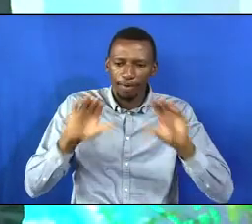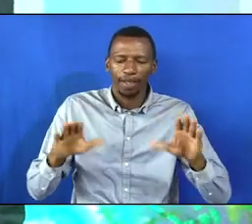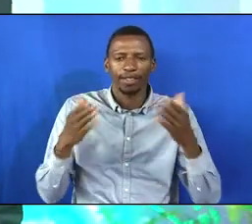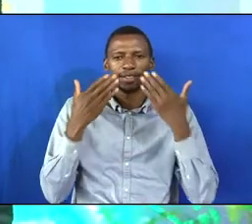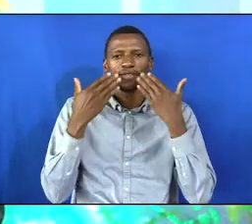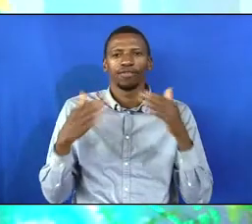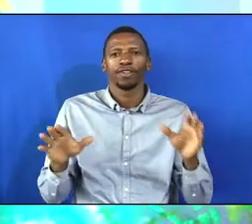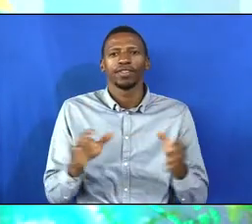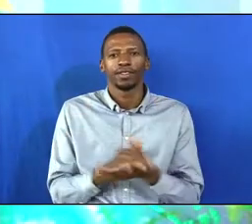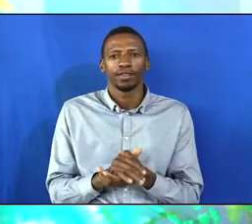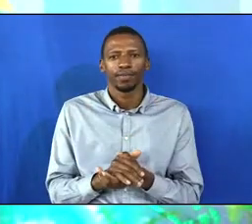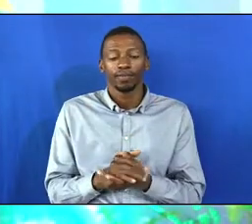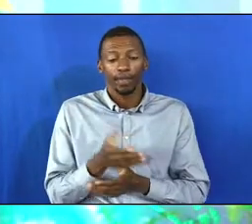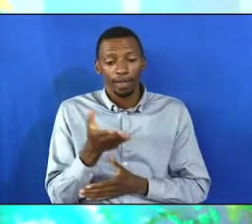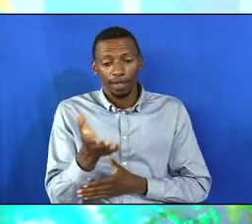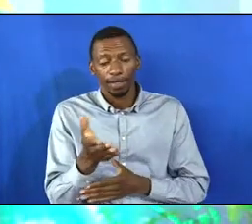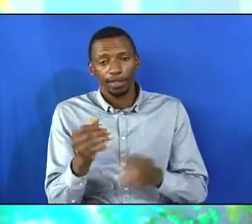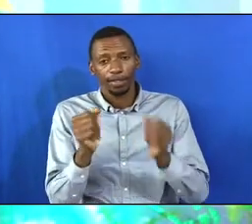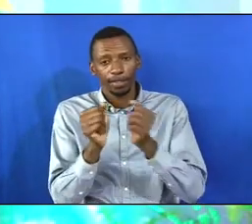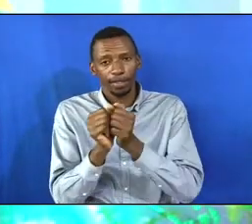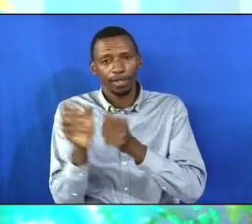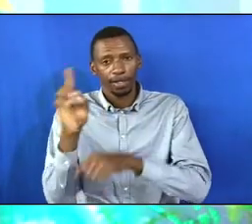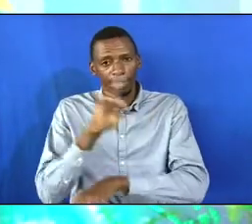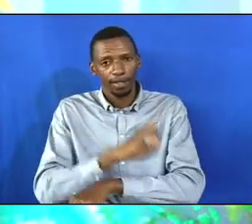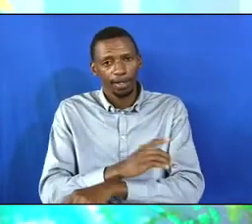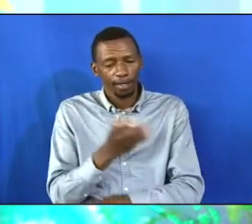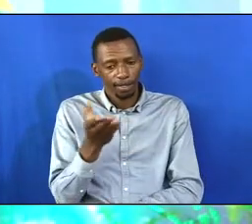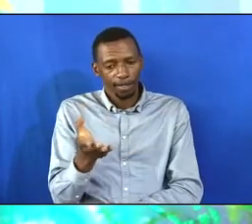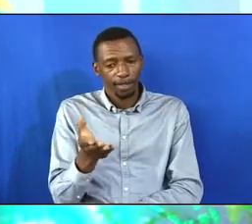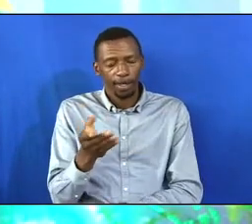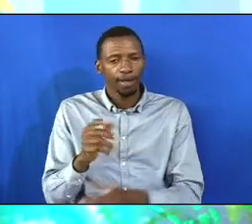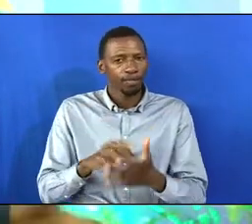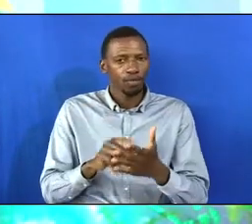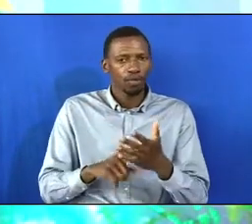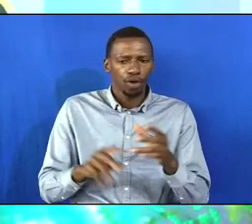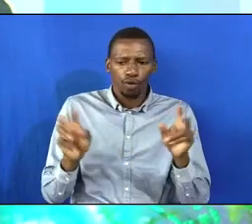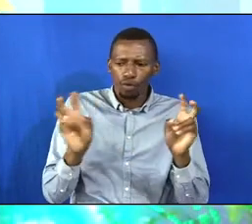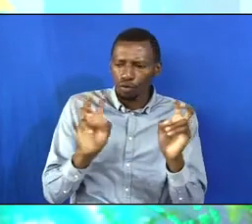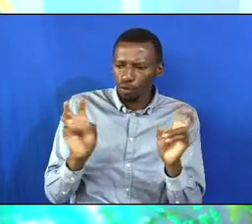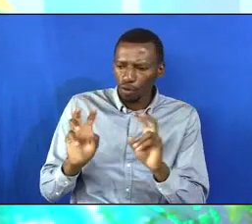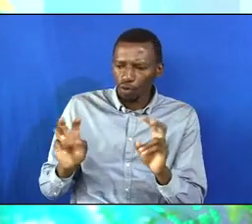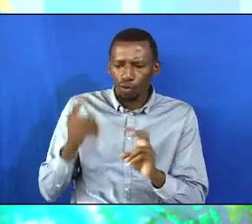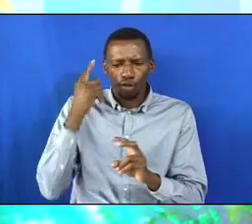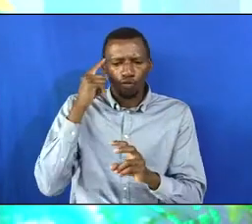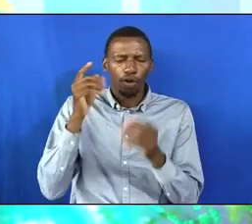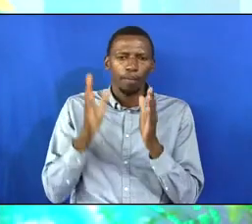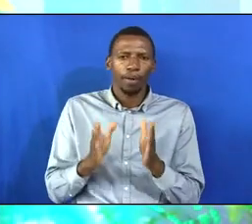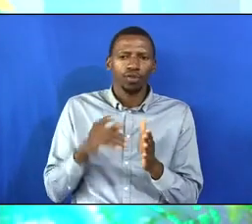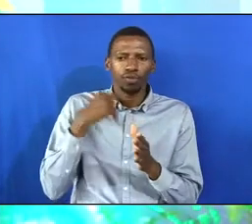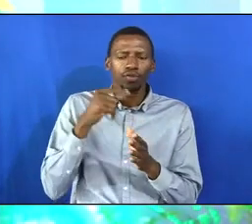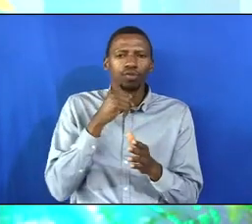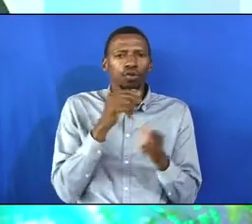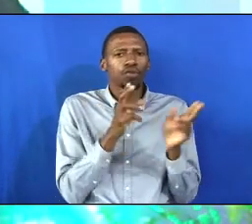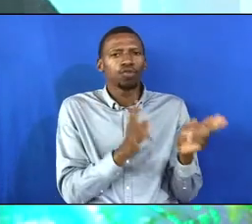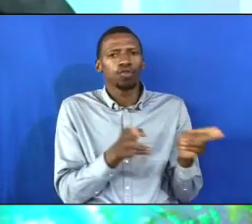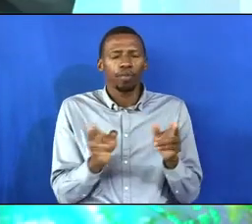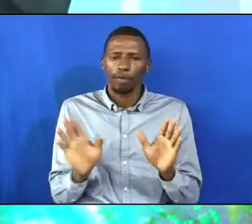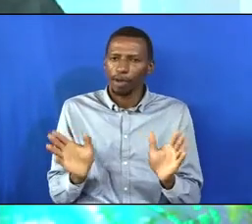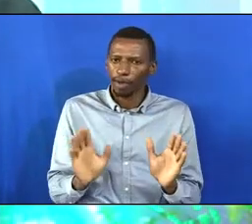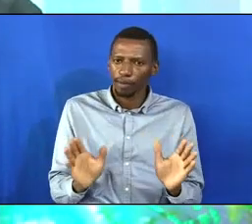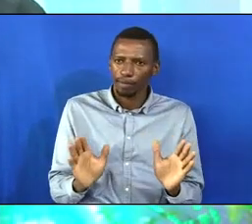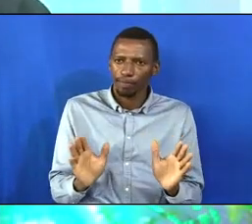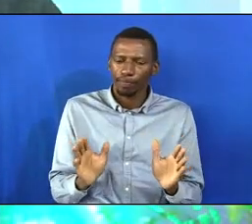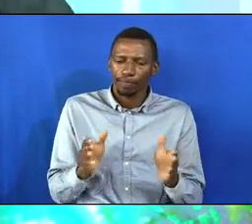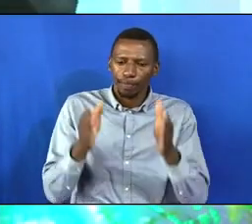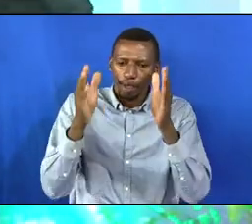These 10 days here, he's looking for a person who's not just casual. Somebody, when